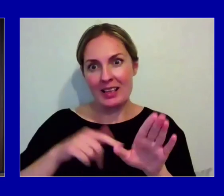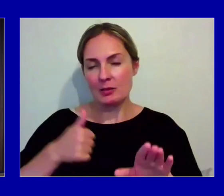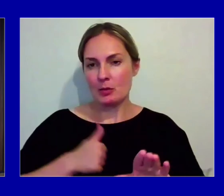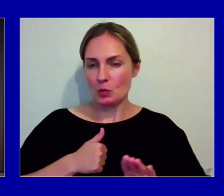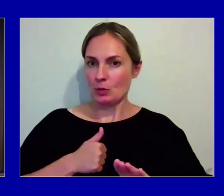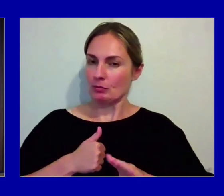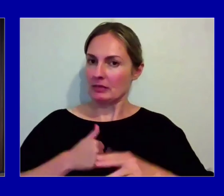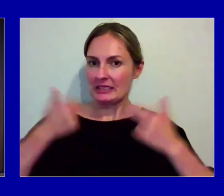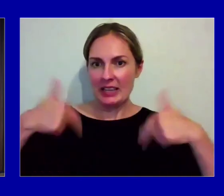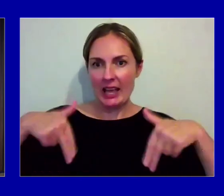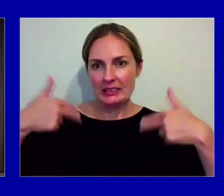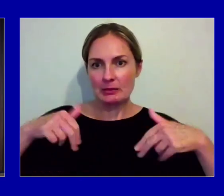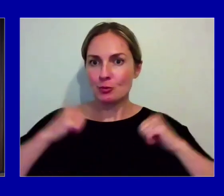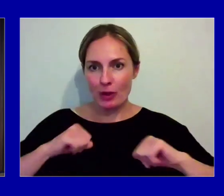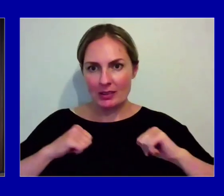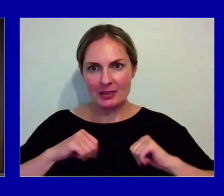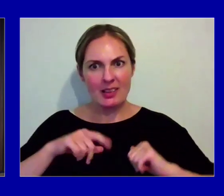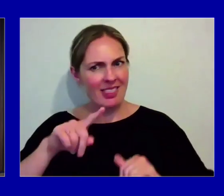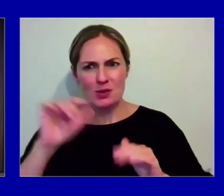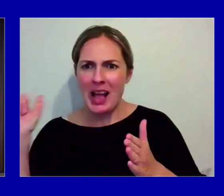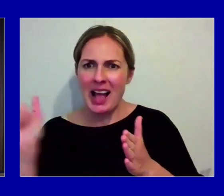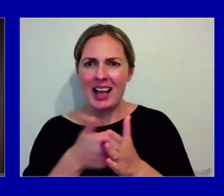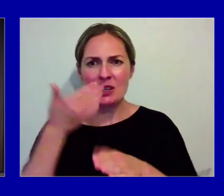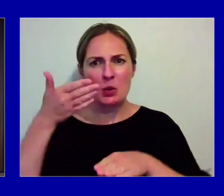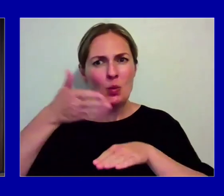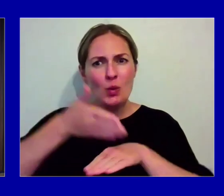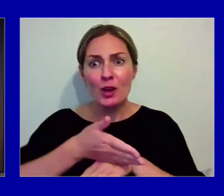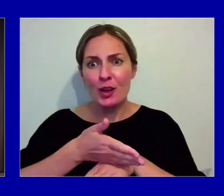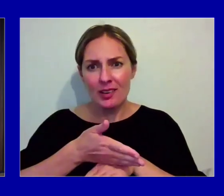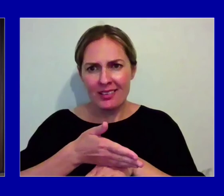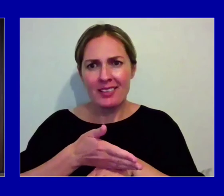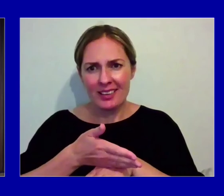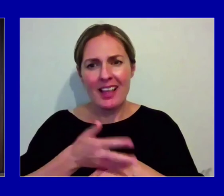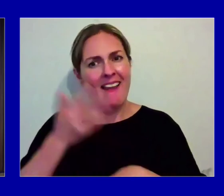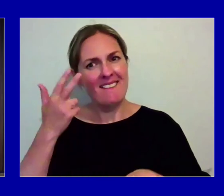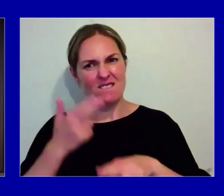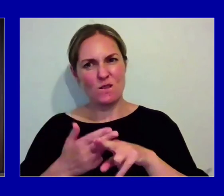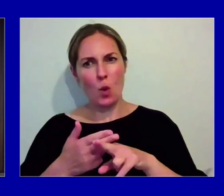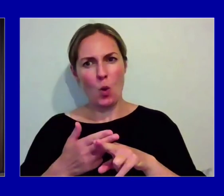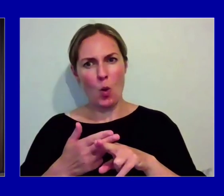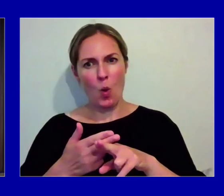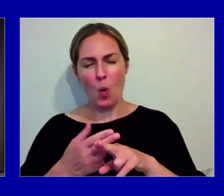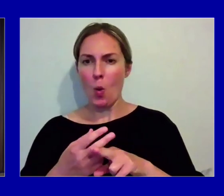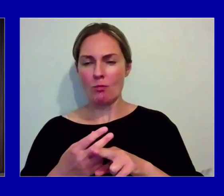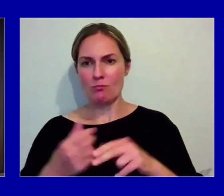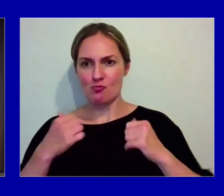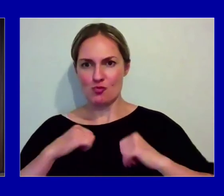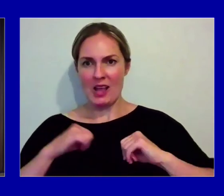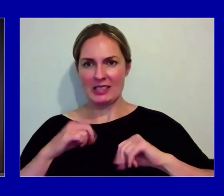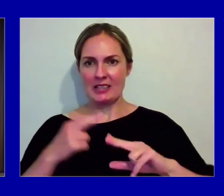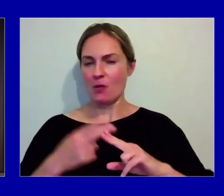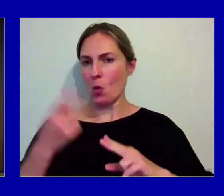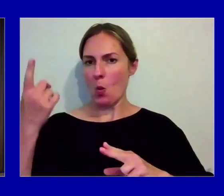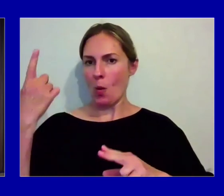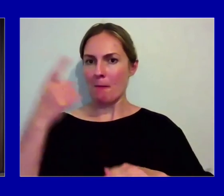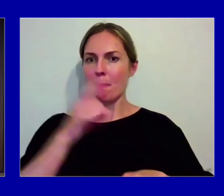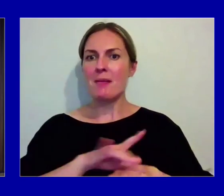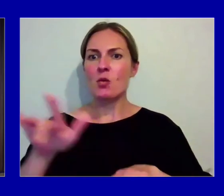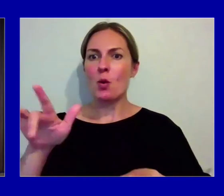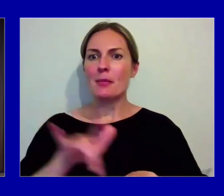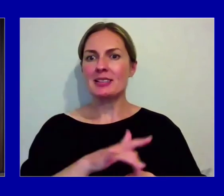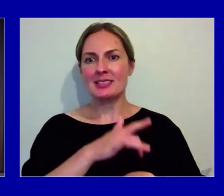what we were doing. And, um, and this is just to do a performance and something that, uh, we thought it was amazing because it's the first time, you know,